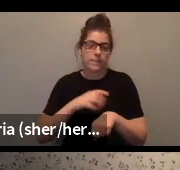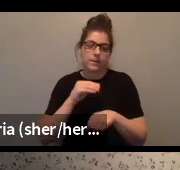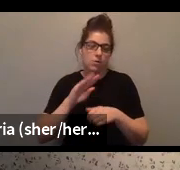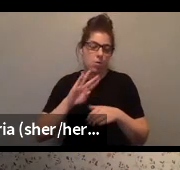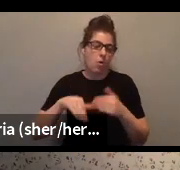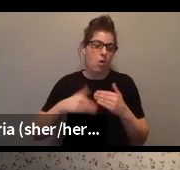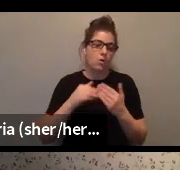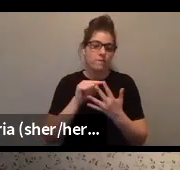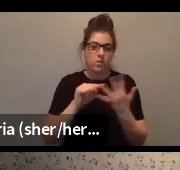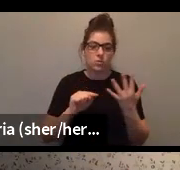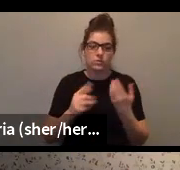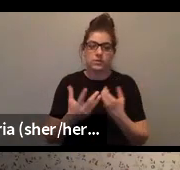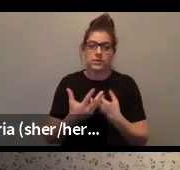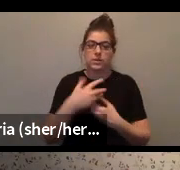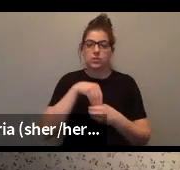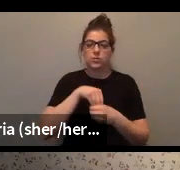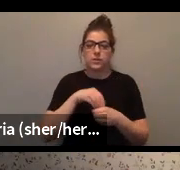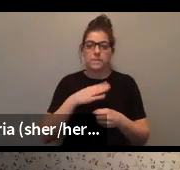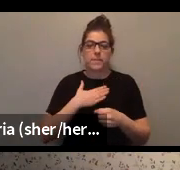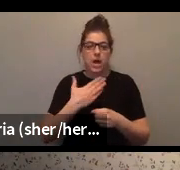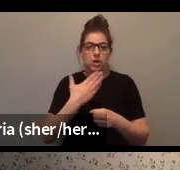including my good friend Shane,